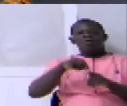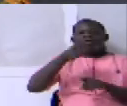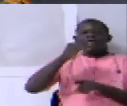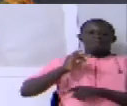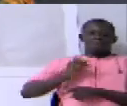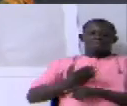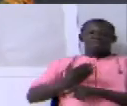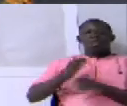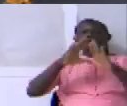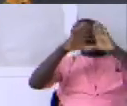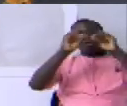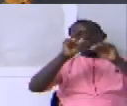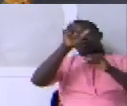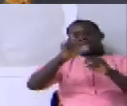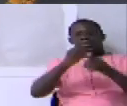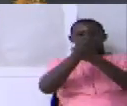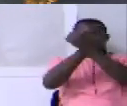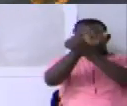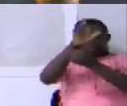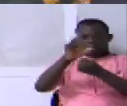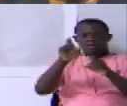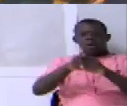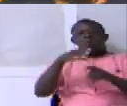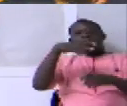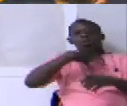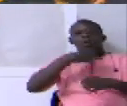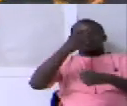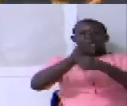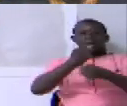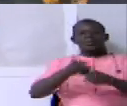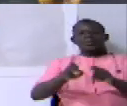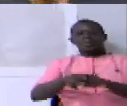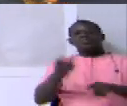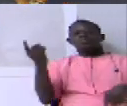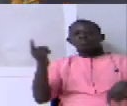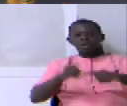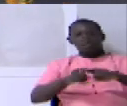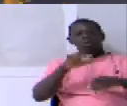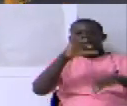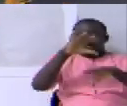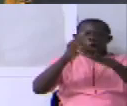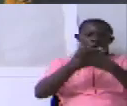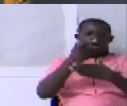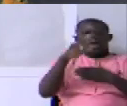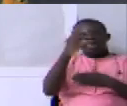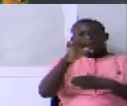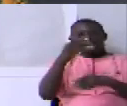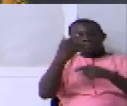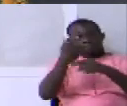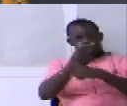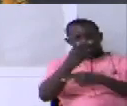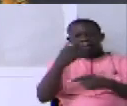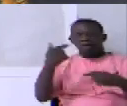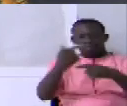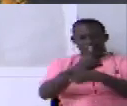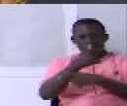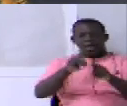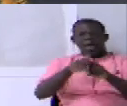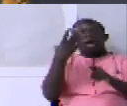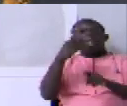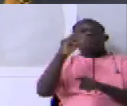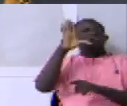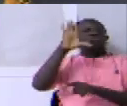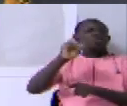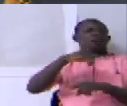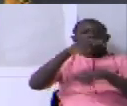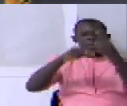prisoner to be disciplined, how do you deal with that? Akala nyinin kar flanja mu nyineti musu kasola ko e musolu menu soron